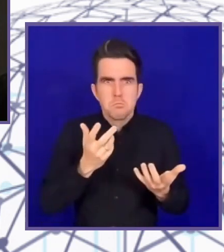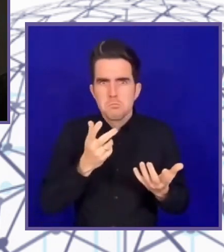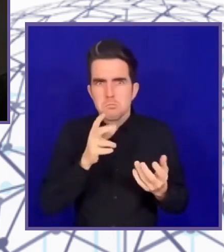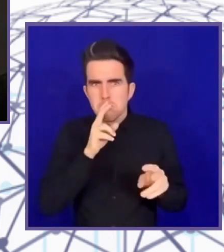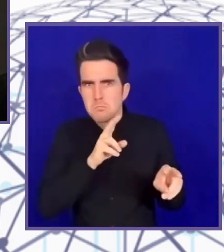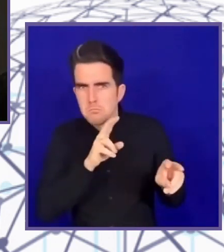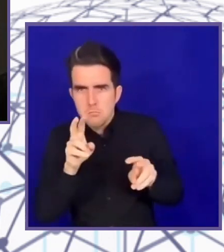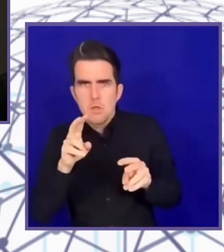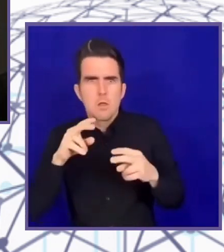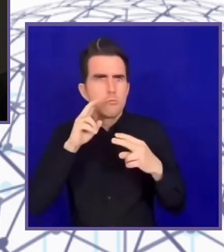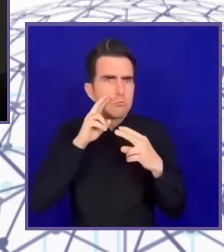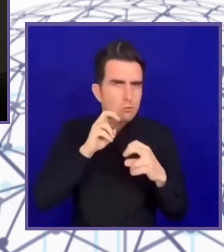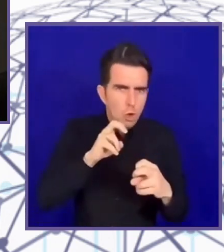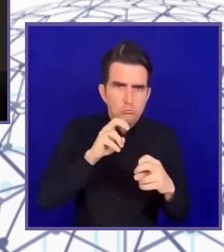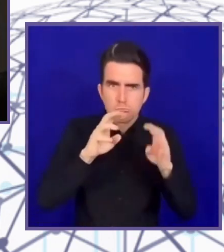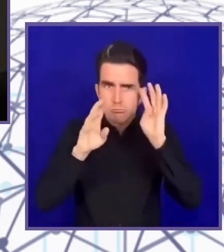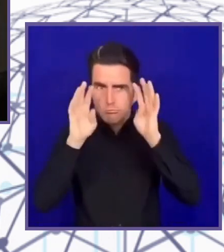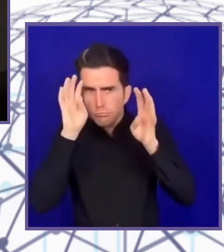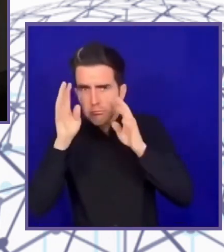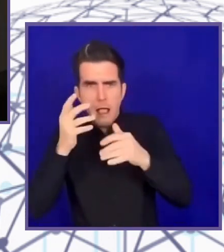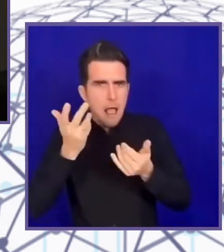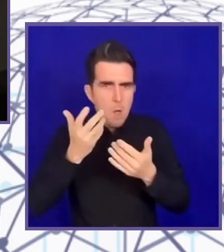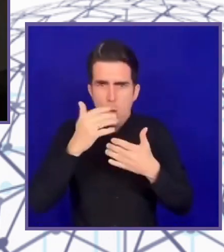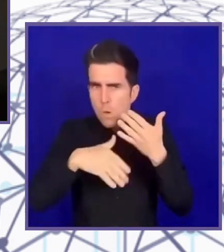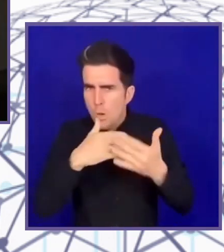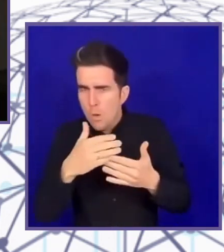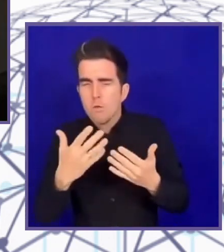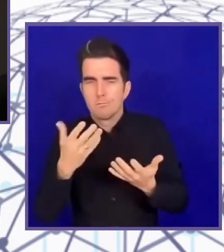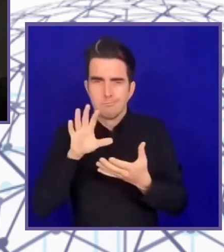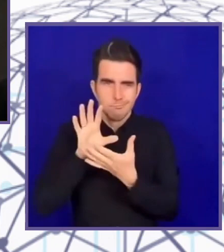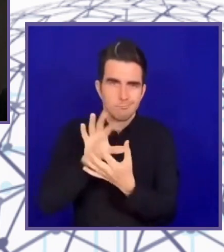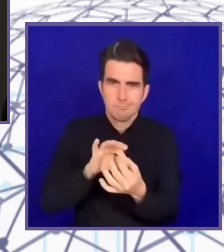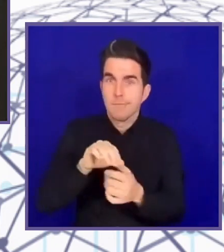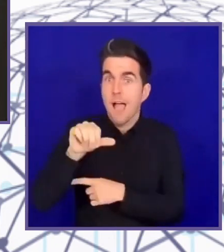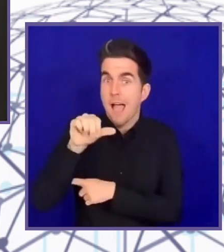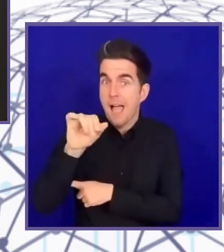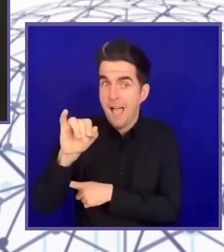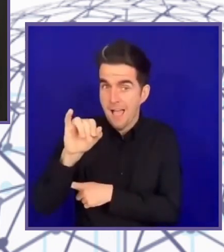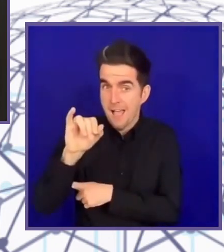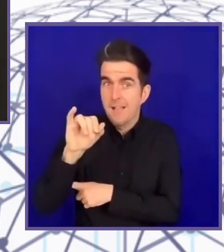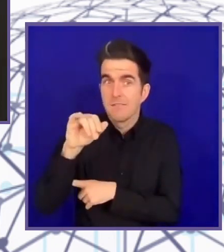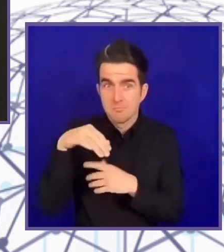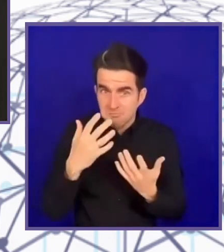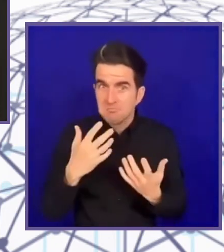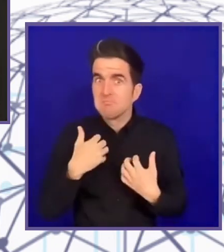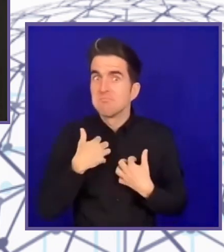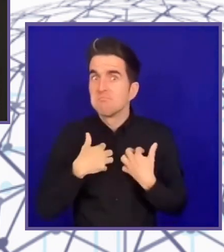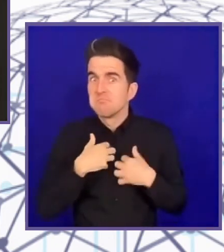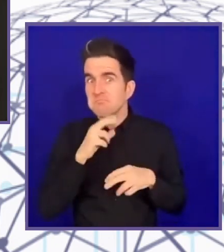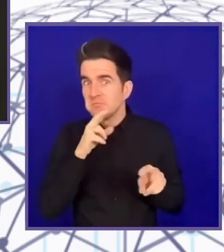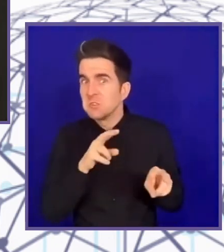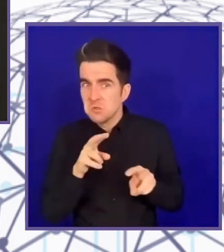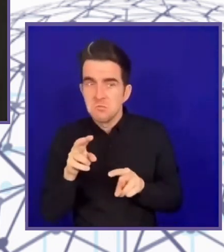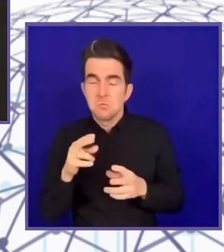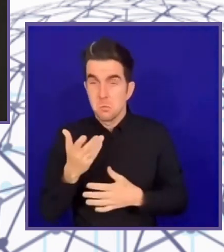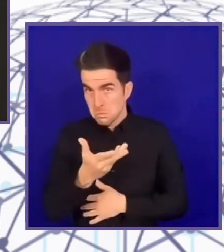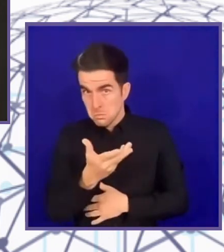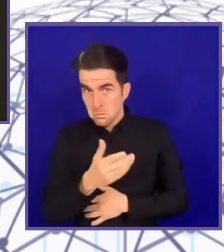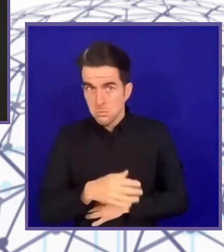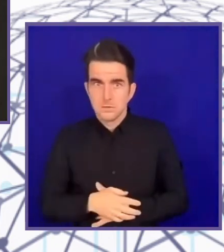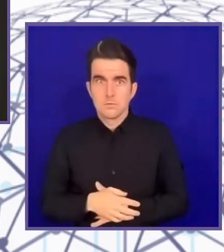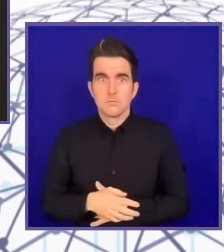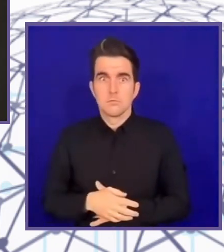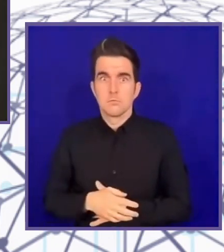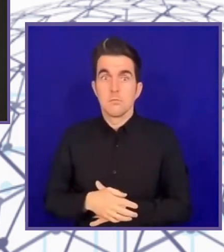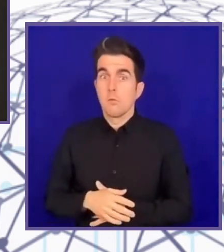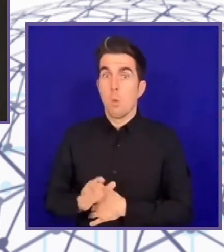anything? No, just to say that they've trialled the APL6 and APL10, and I think